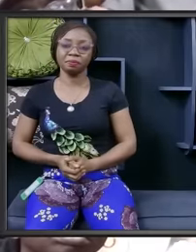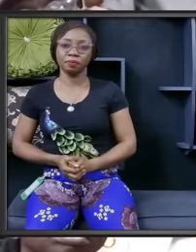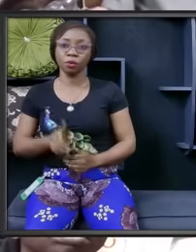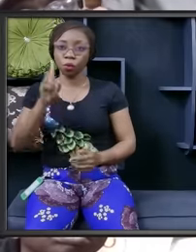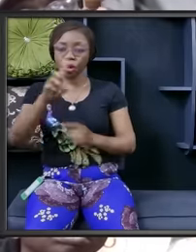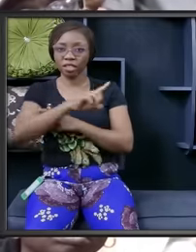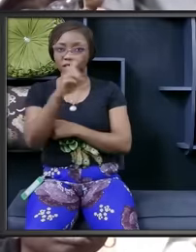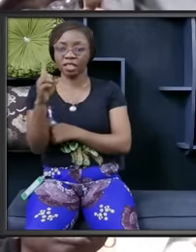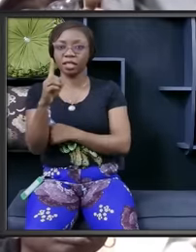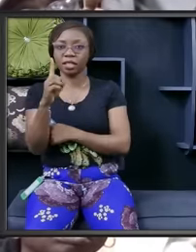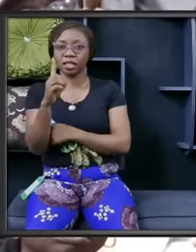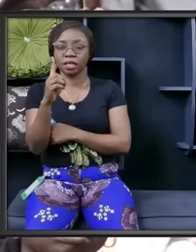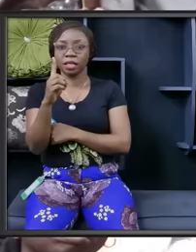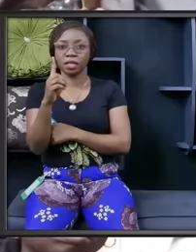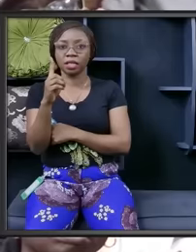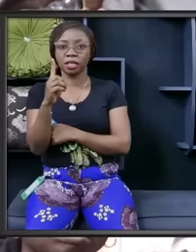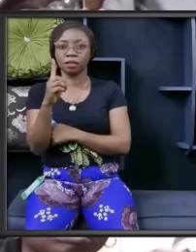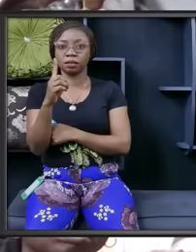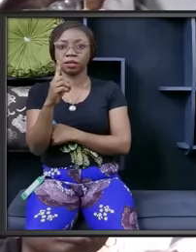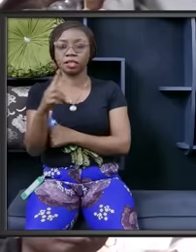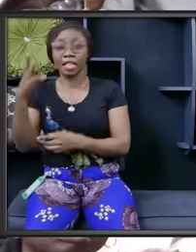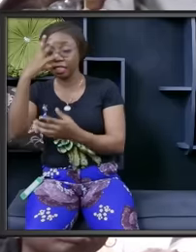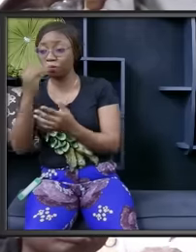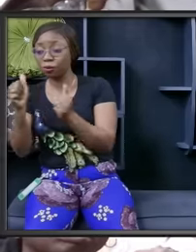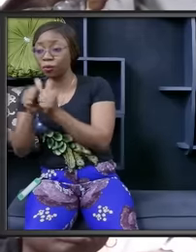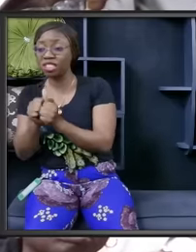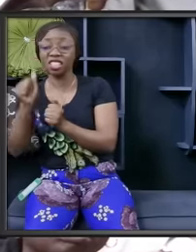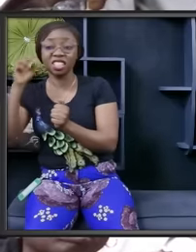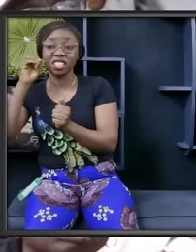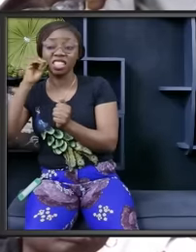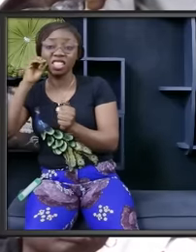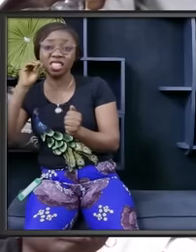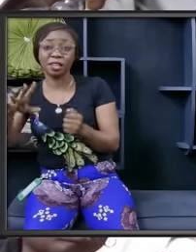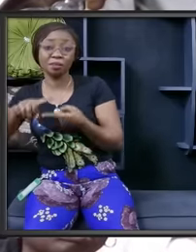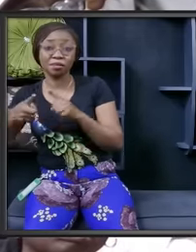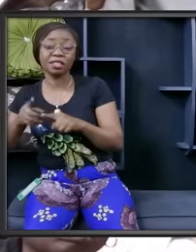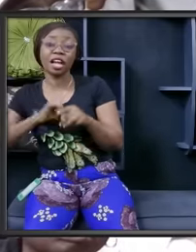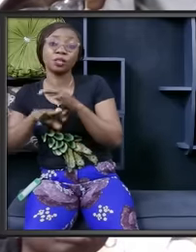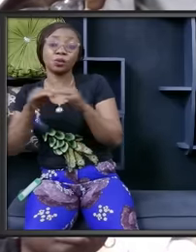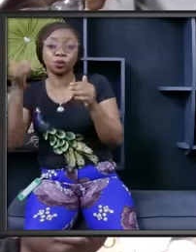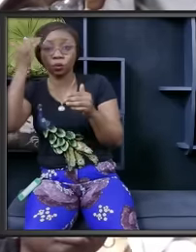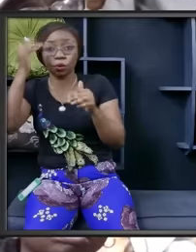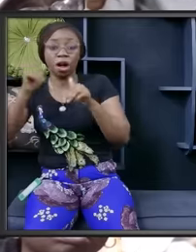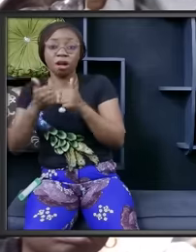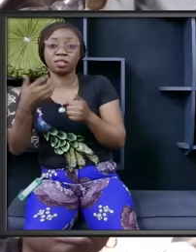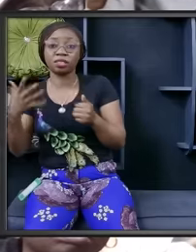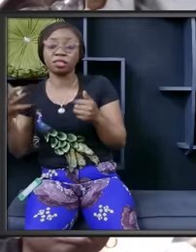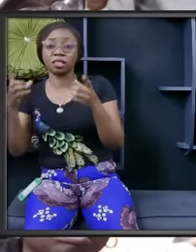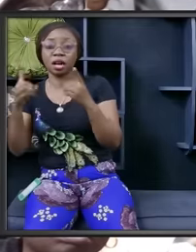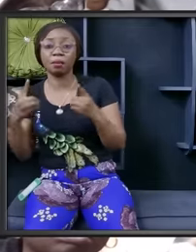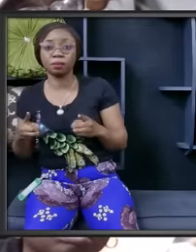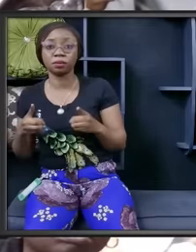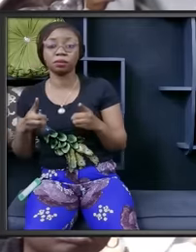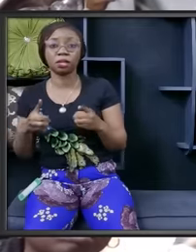One day, in they make love to in girlfriend. You don't know, I don't know how they say manage. You can't call my line, my